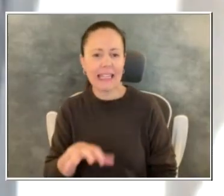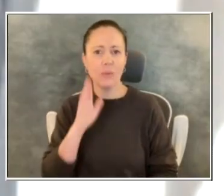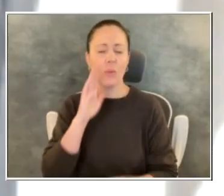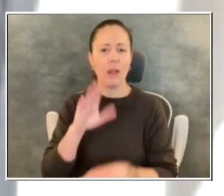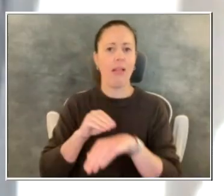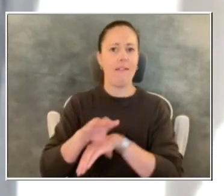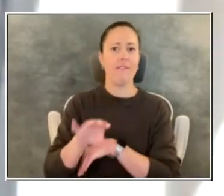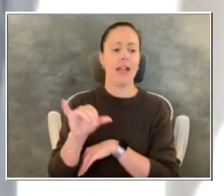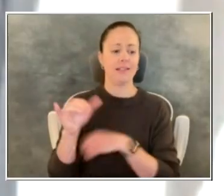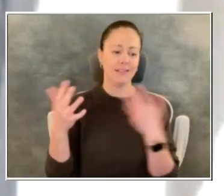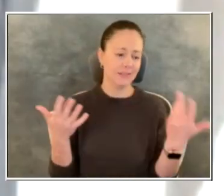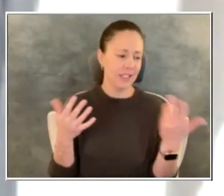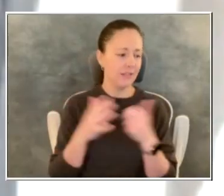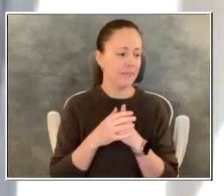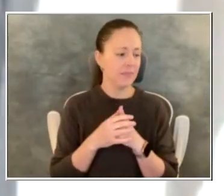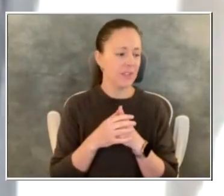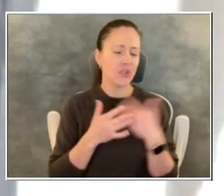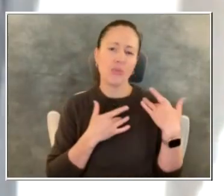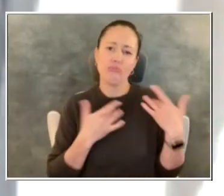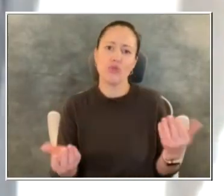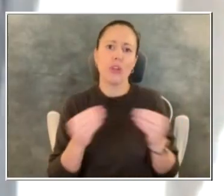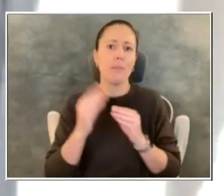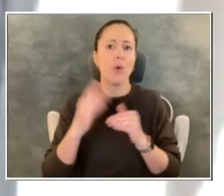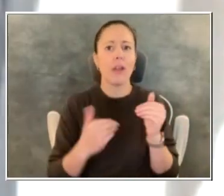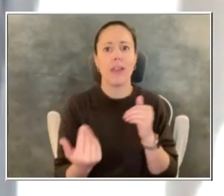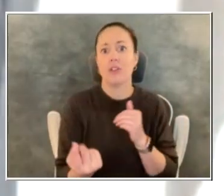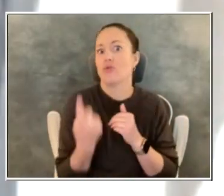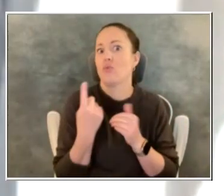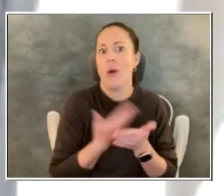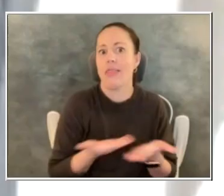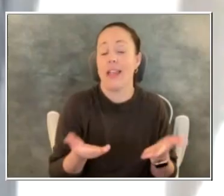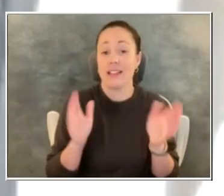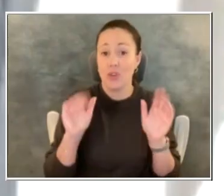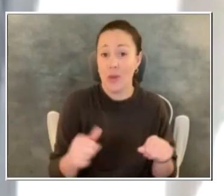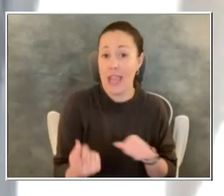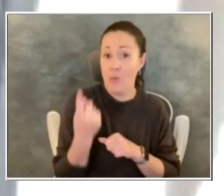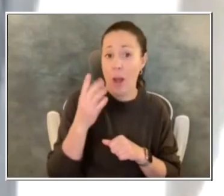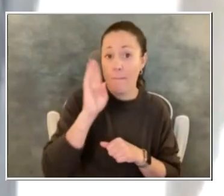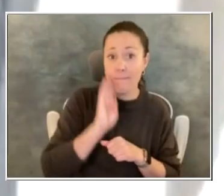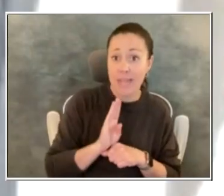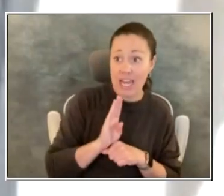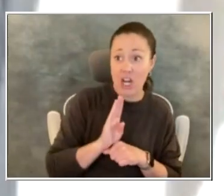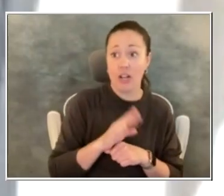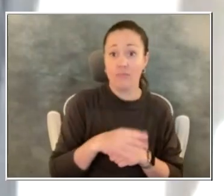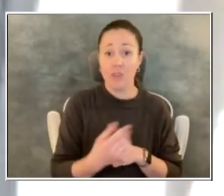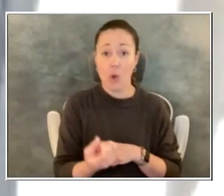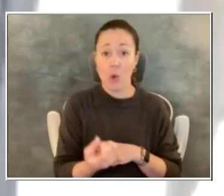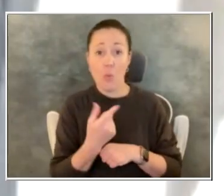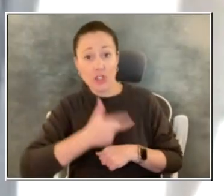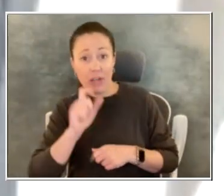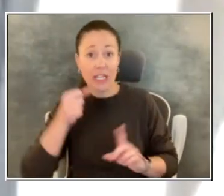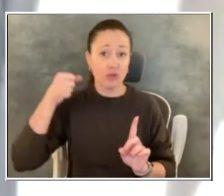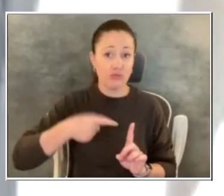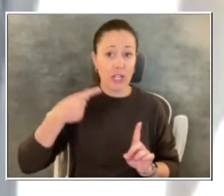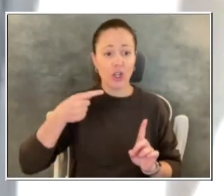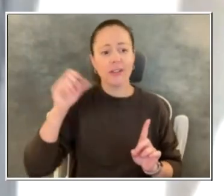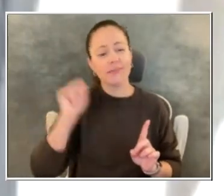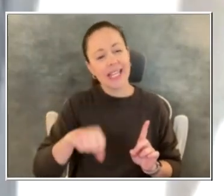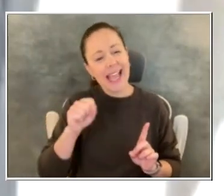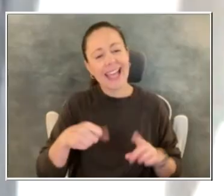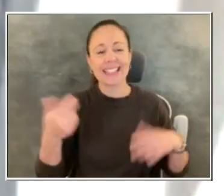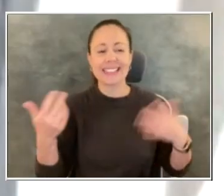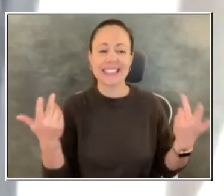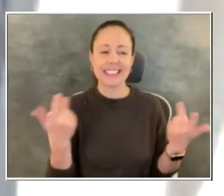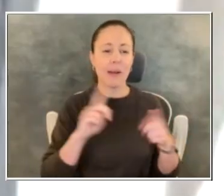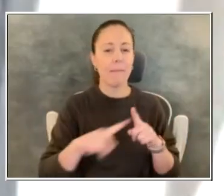well. So there's usually more than one factor. So can one beer be the tipping scale, or one drink be the tipping scale? You bet. But usually